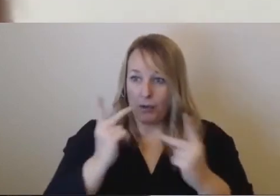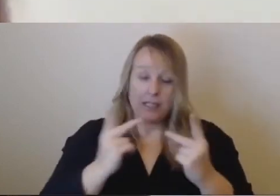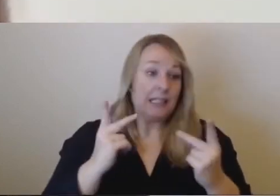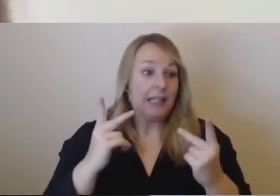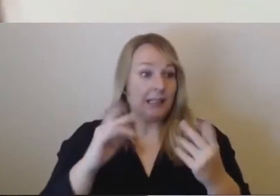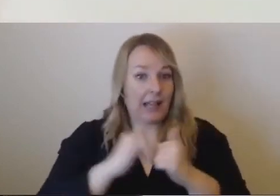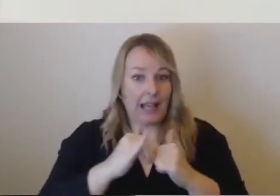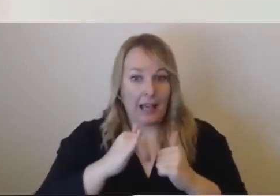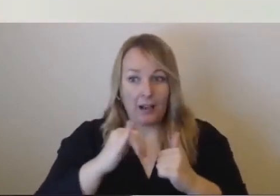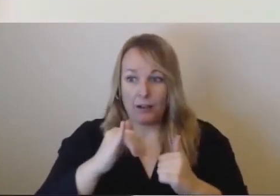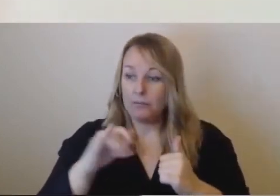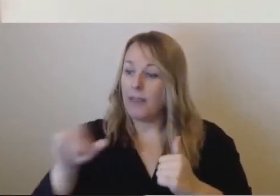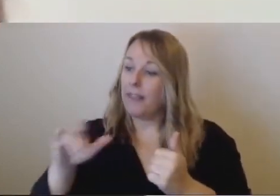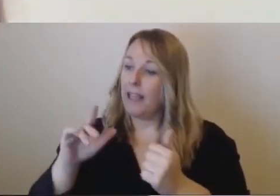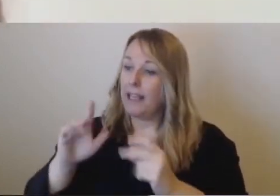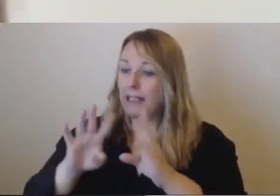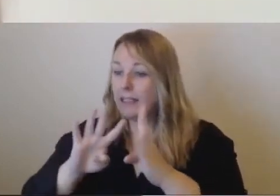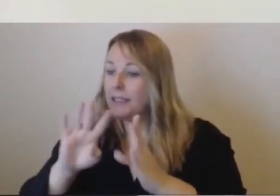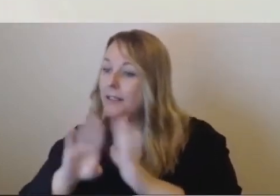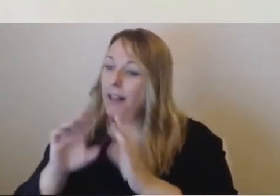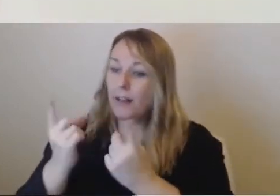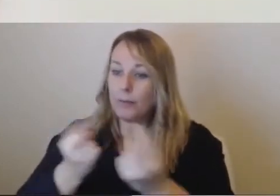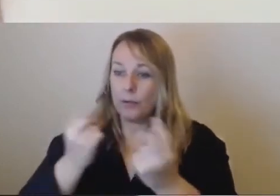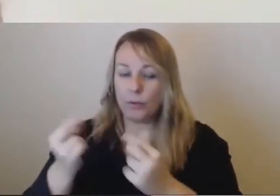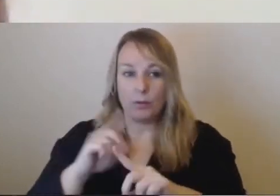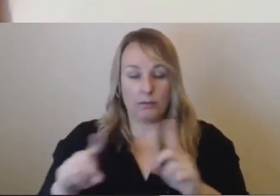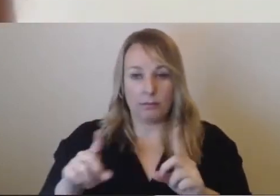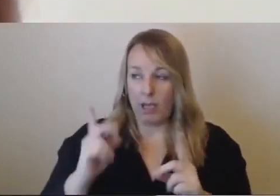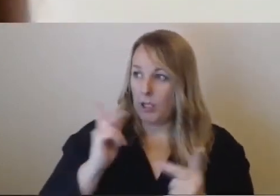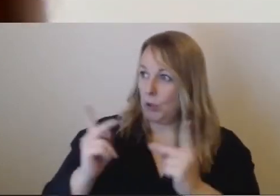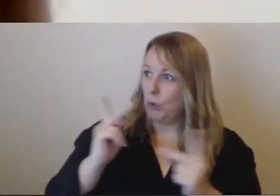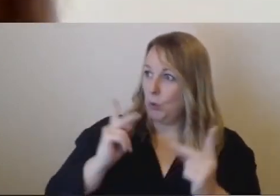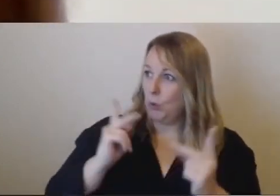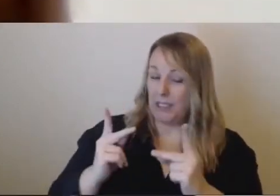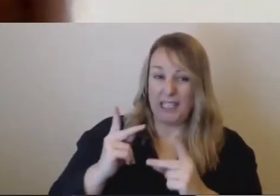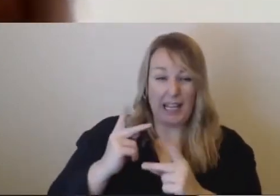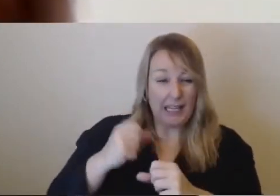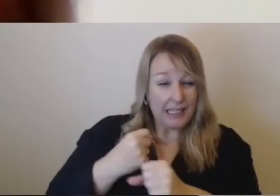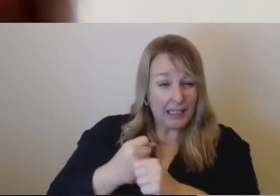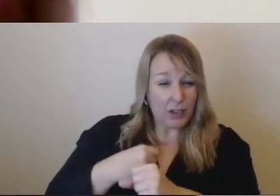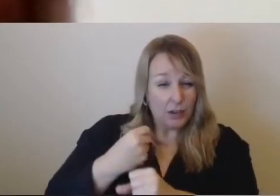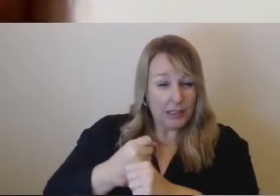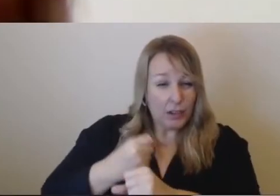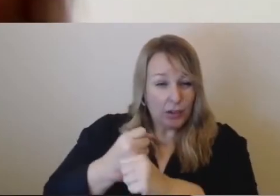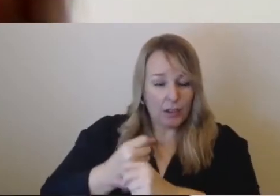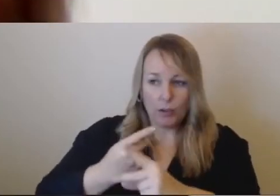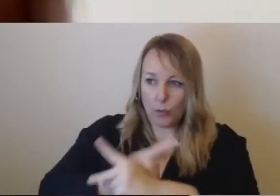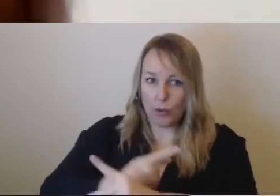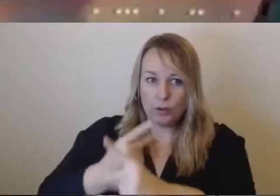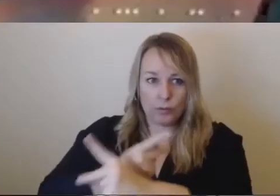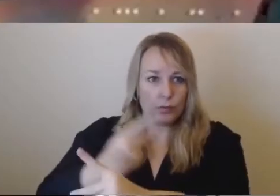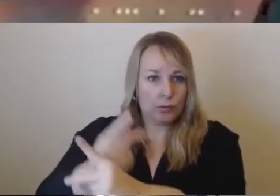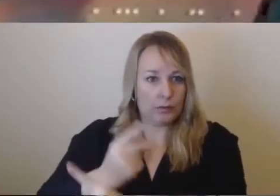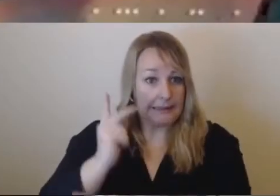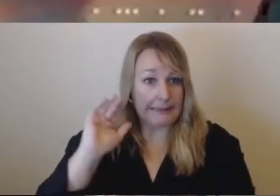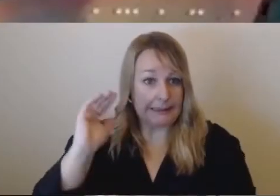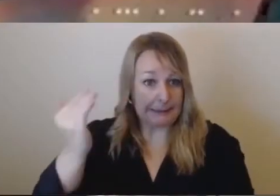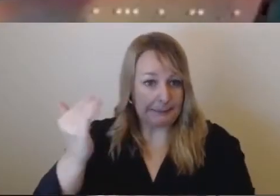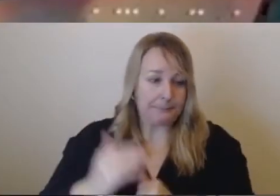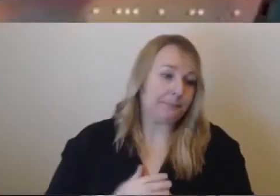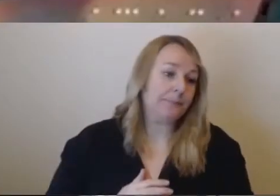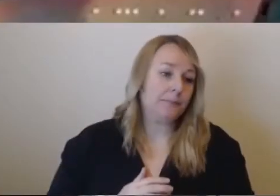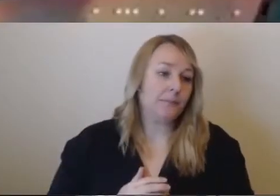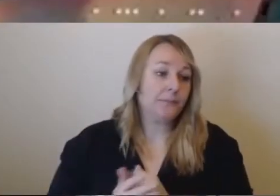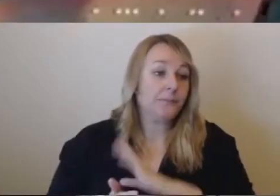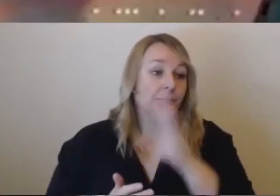differently, but the behavior just continues to worsen over years. And Roland, that somebody just